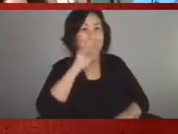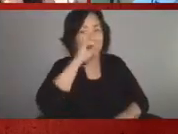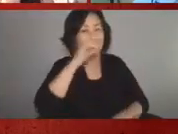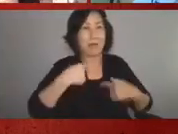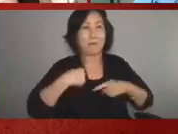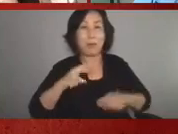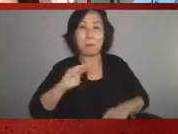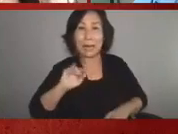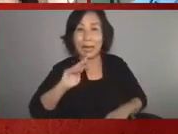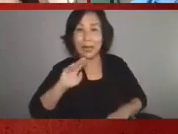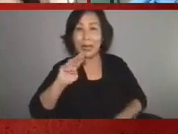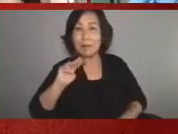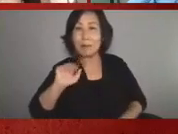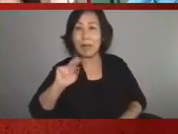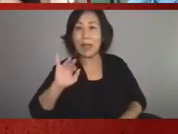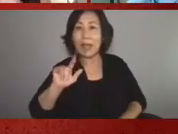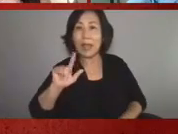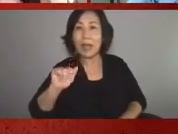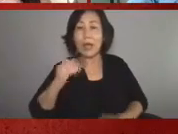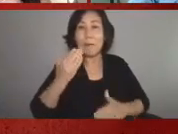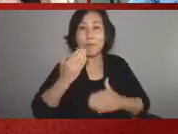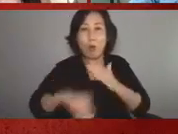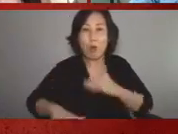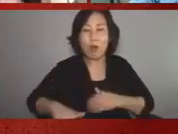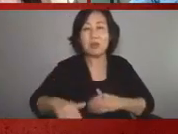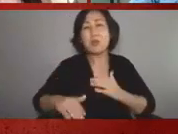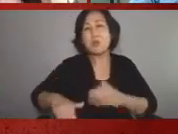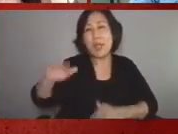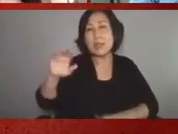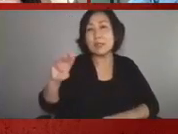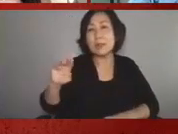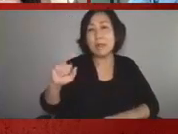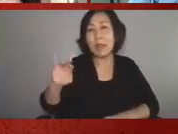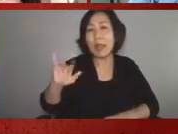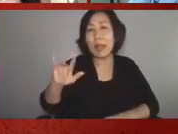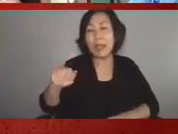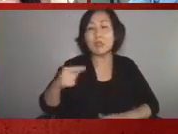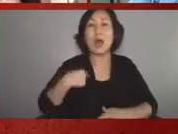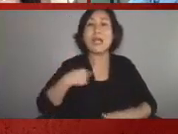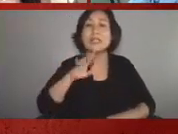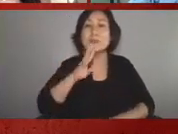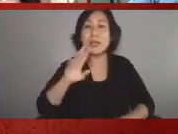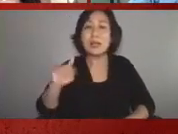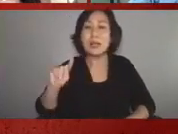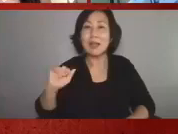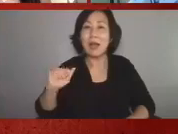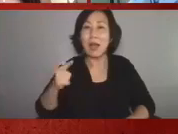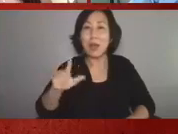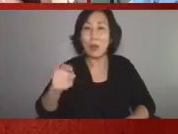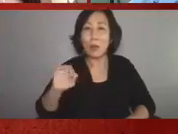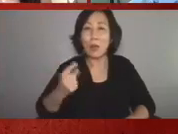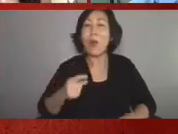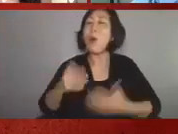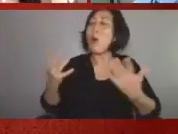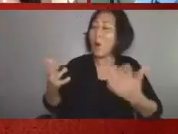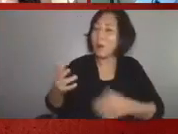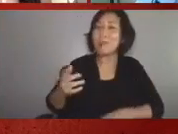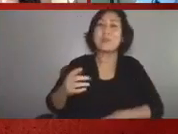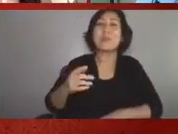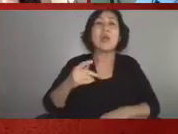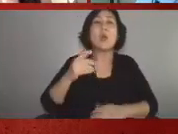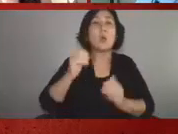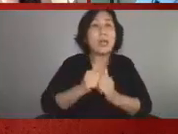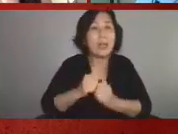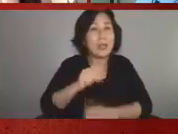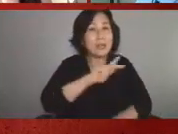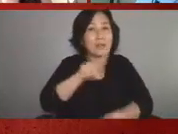Manila, born in Manila, raised for the most part in Manila, so I'm Tagalog. Tagalog. Yeah, with the